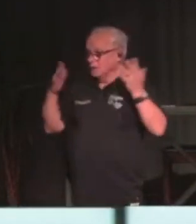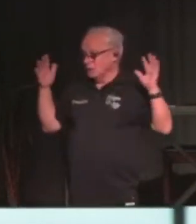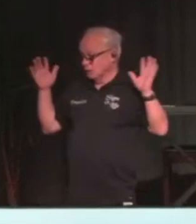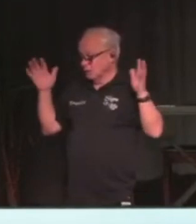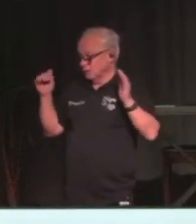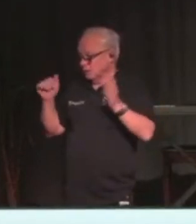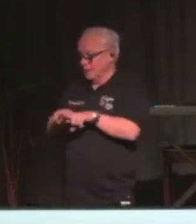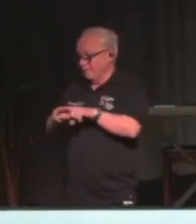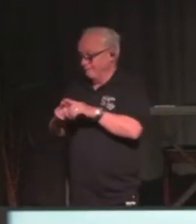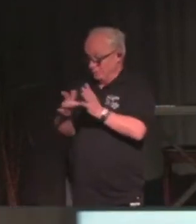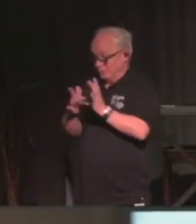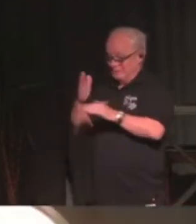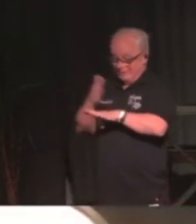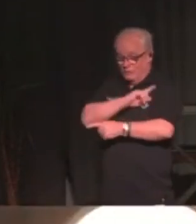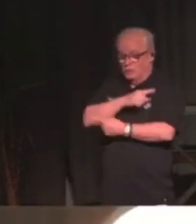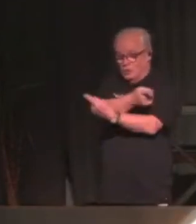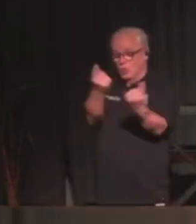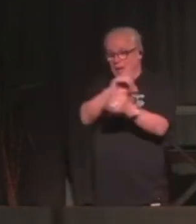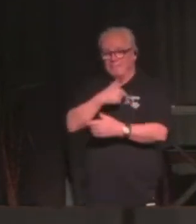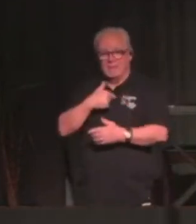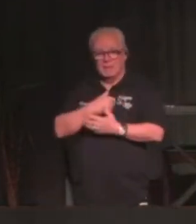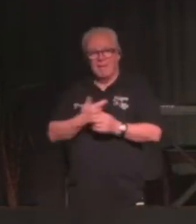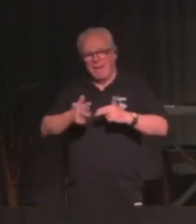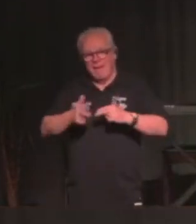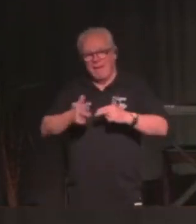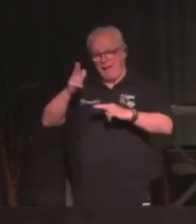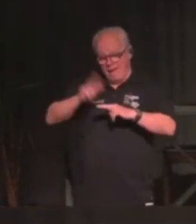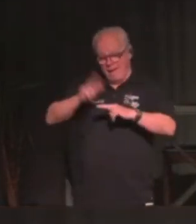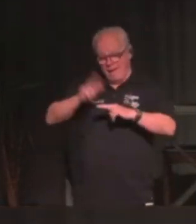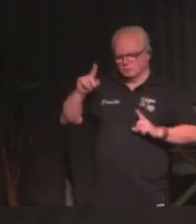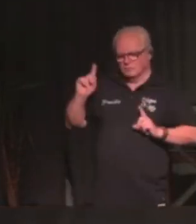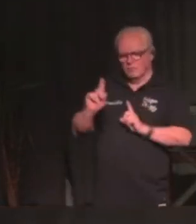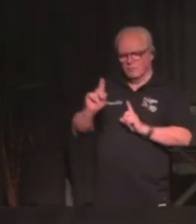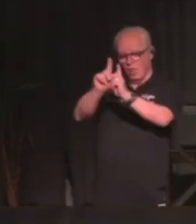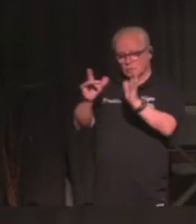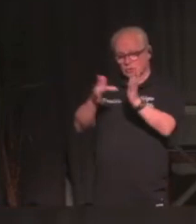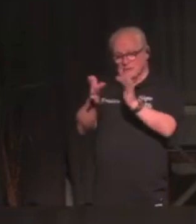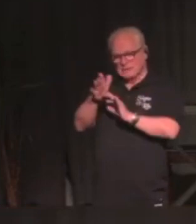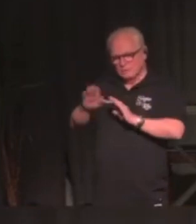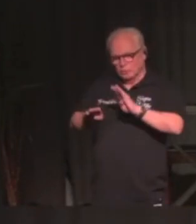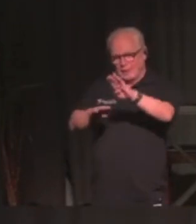That's what he did for you and that's what he did for me. And if we want to follow in Jesus' footsteps,